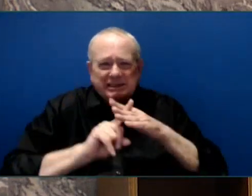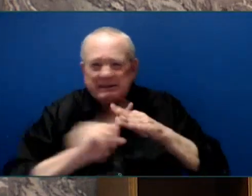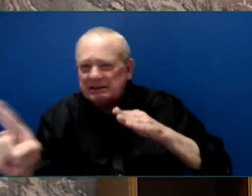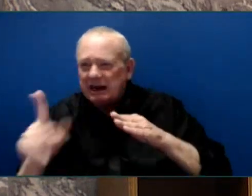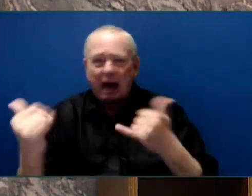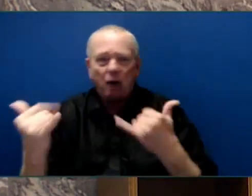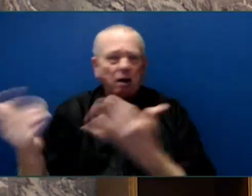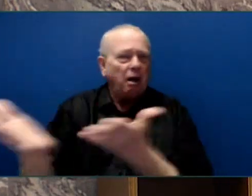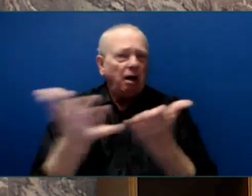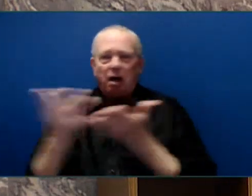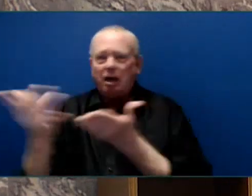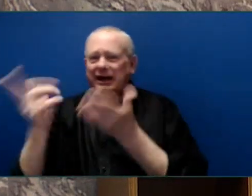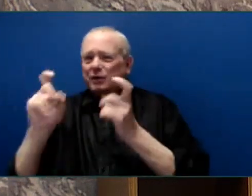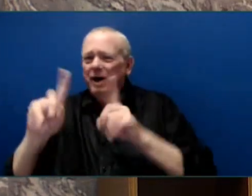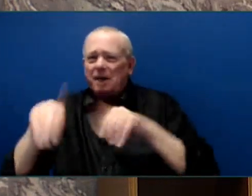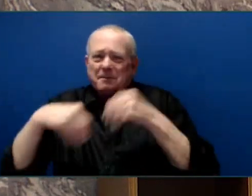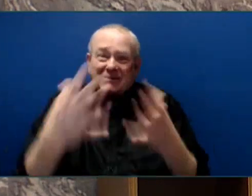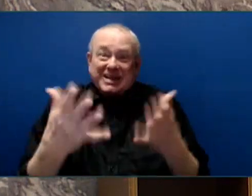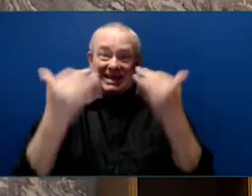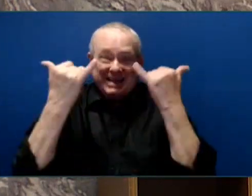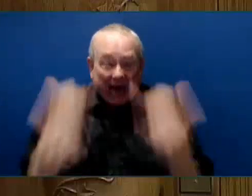Absolutely.